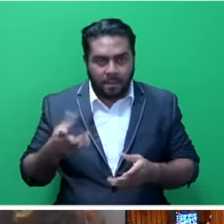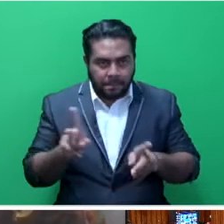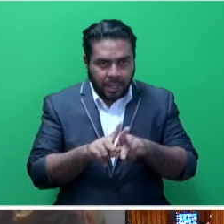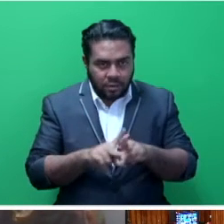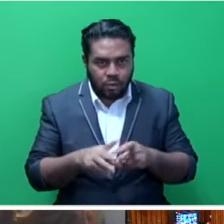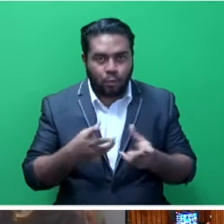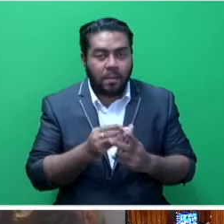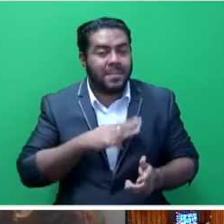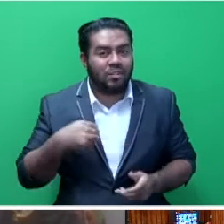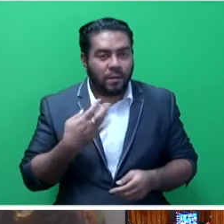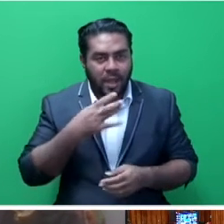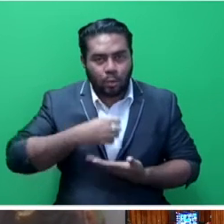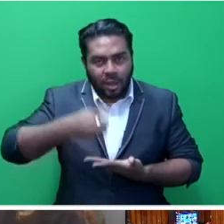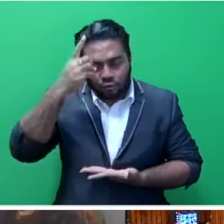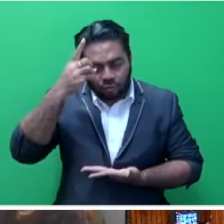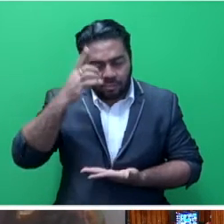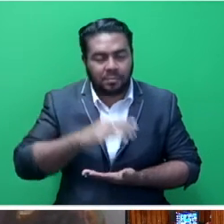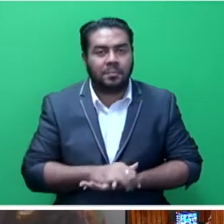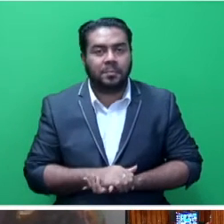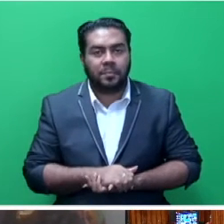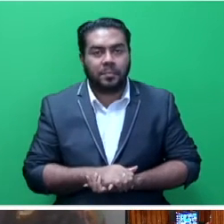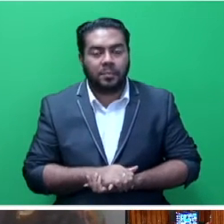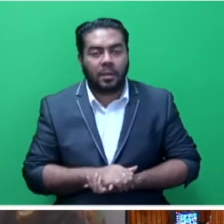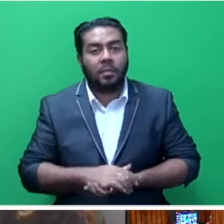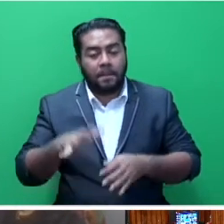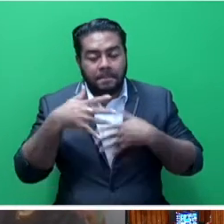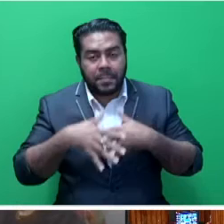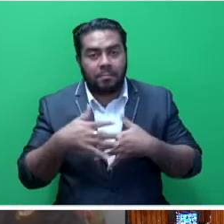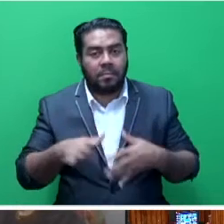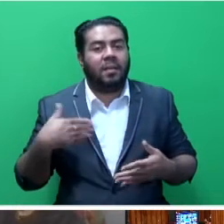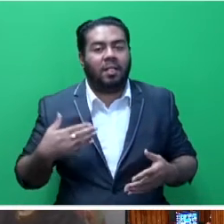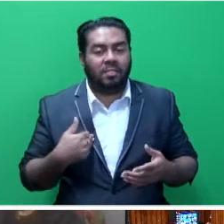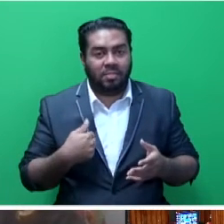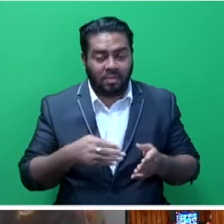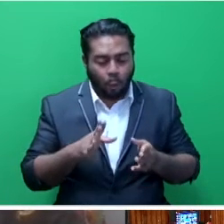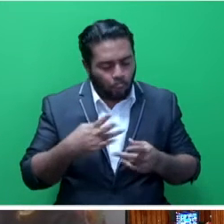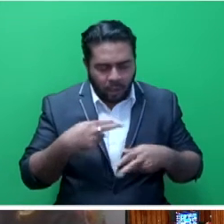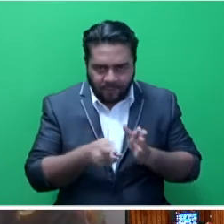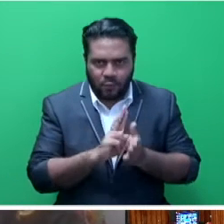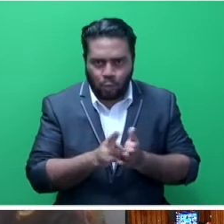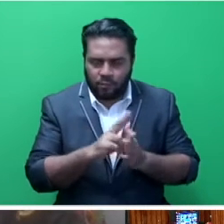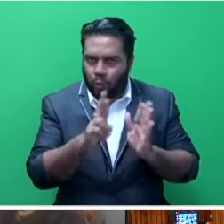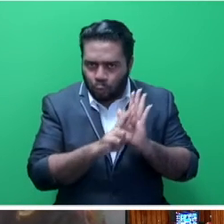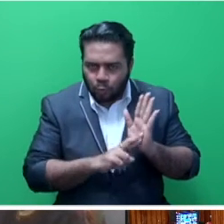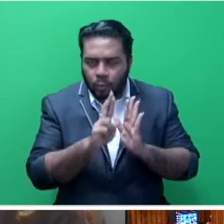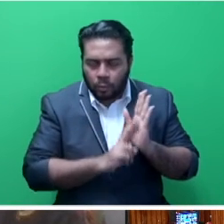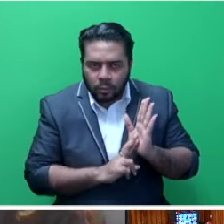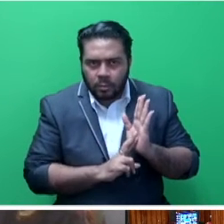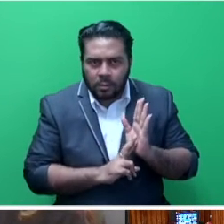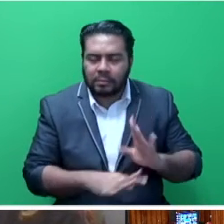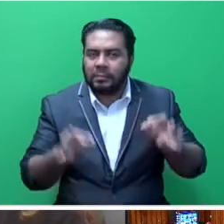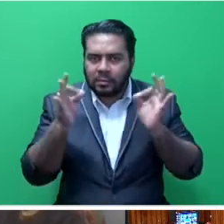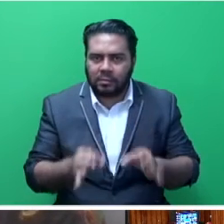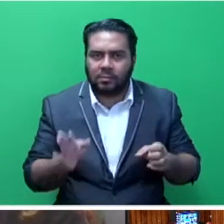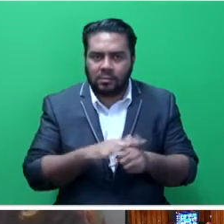The COVID-19, COVID-safe or public health measures are constantly being reviewed, and agile decisions making is